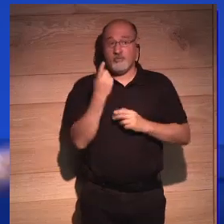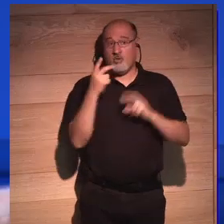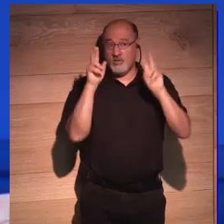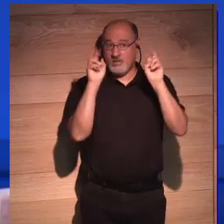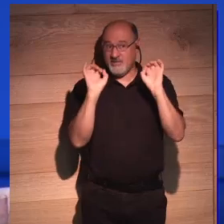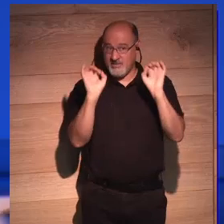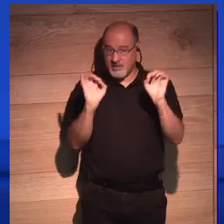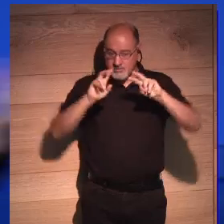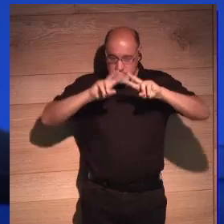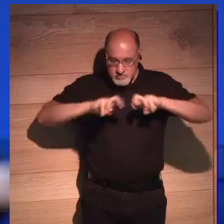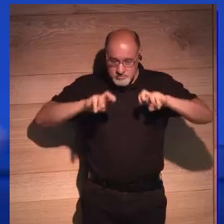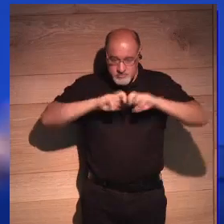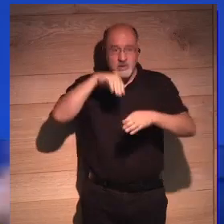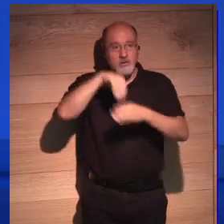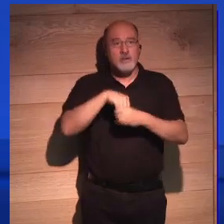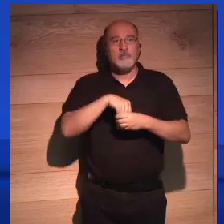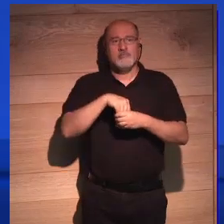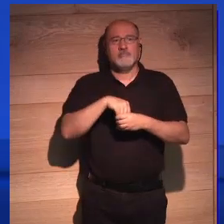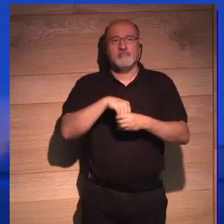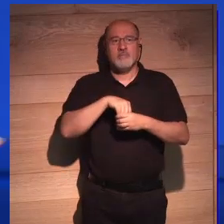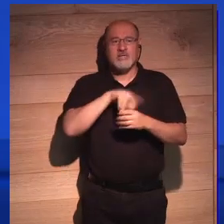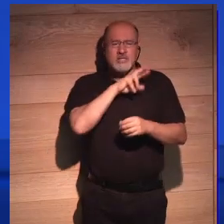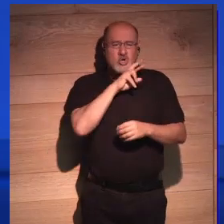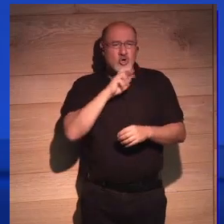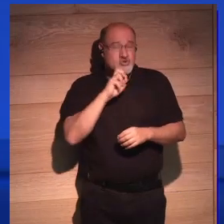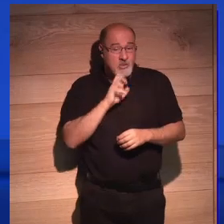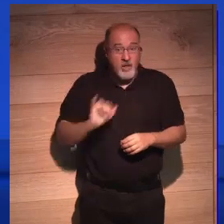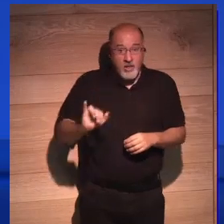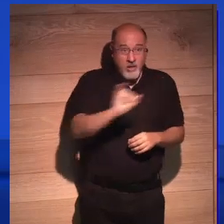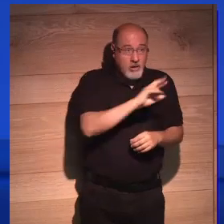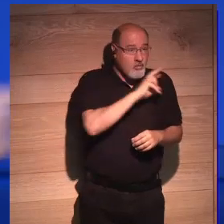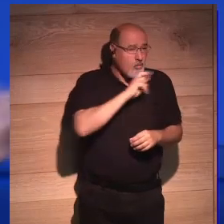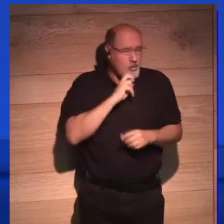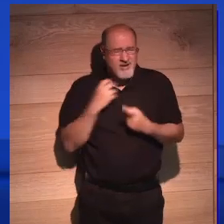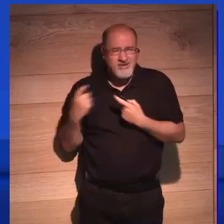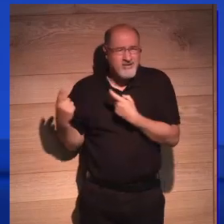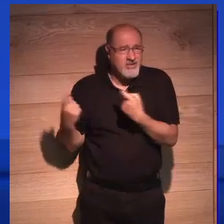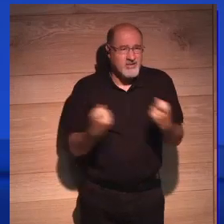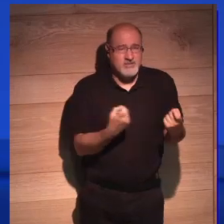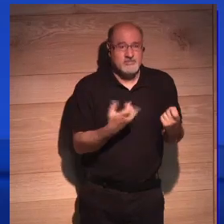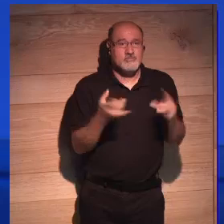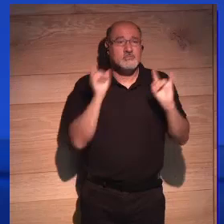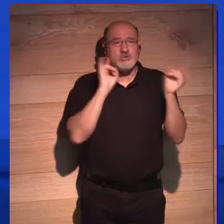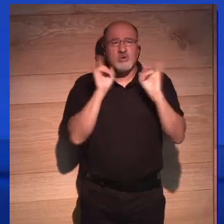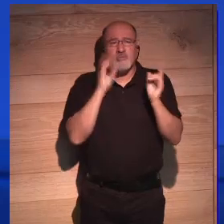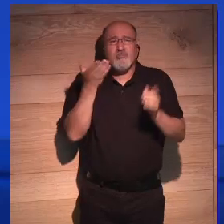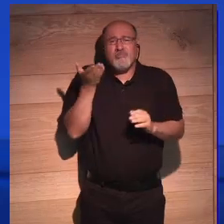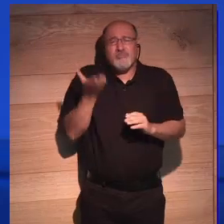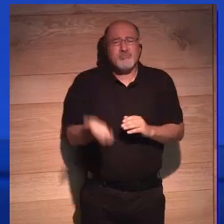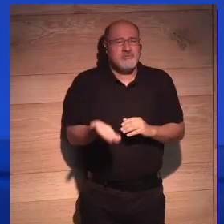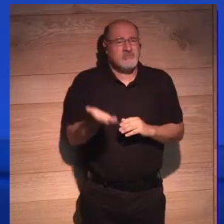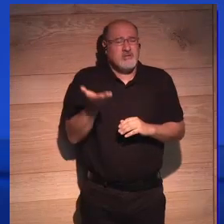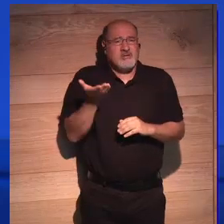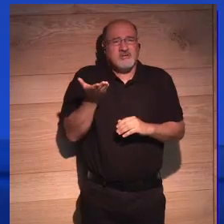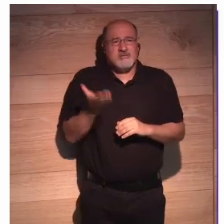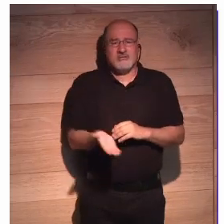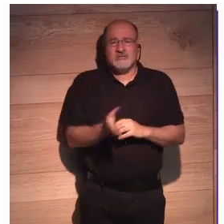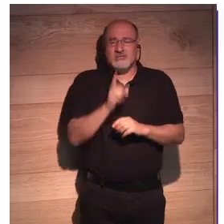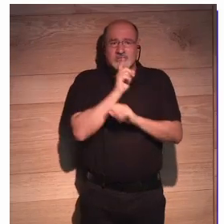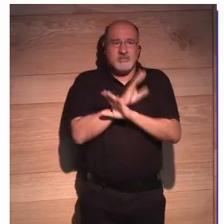conserve what we have. And in this case, sound, which is a very intangible but important asset, the value of